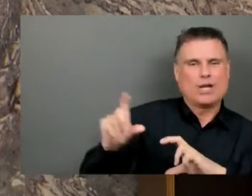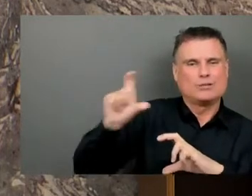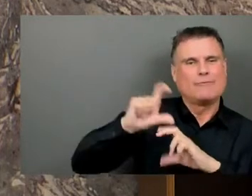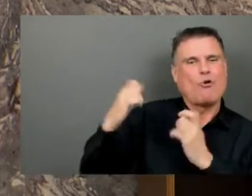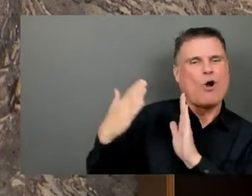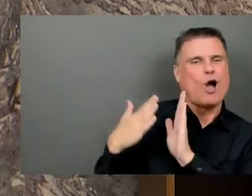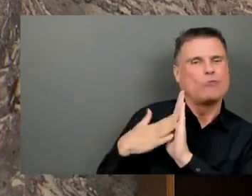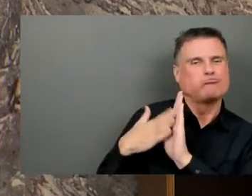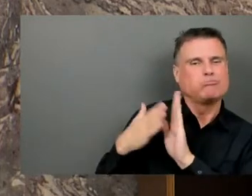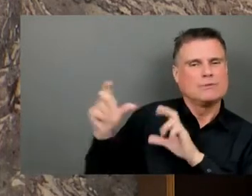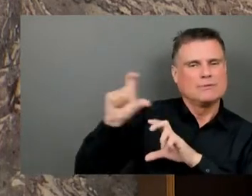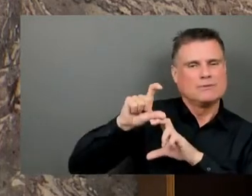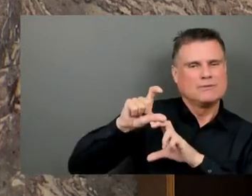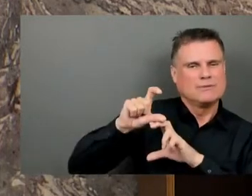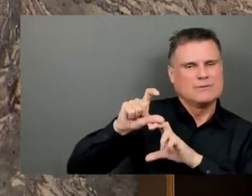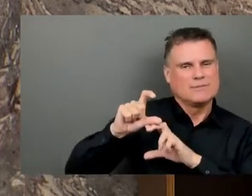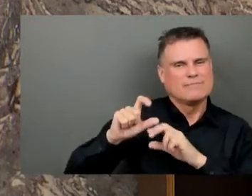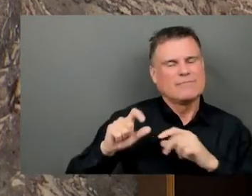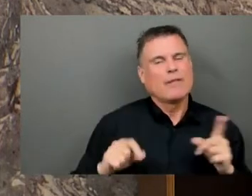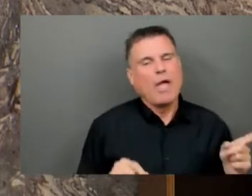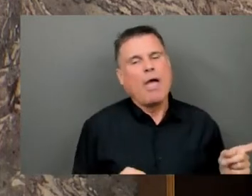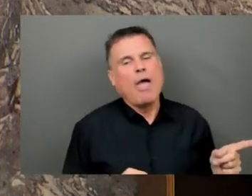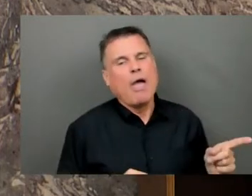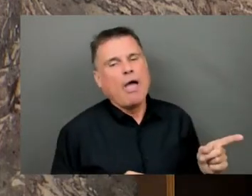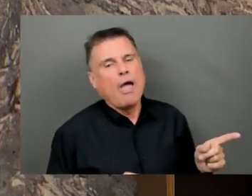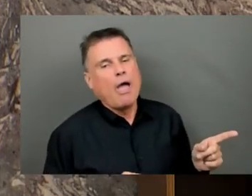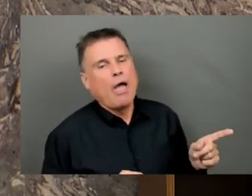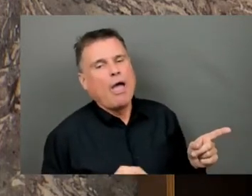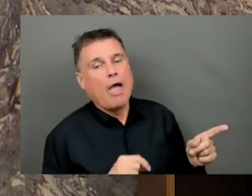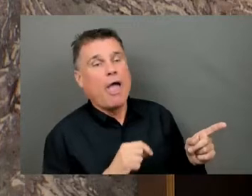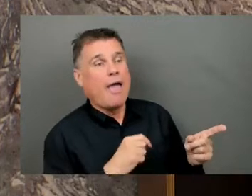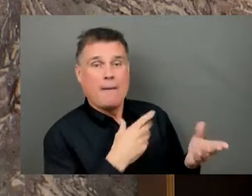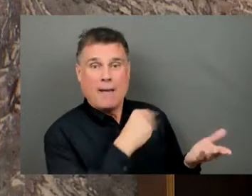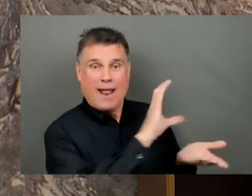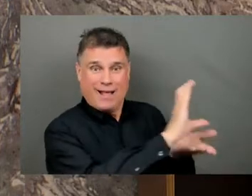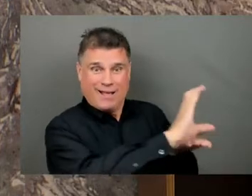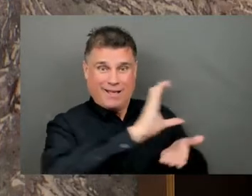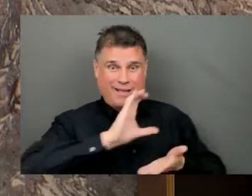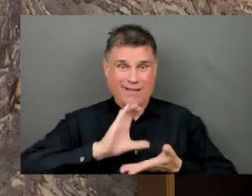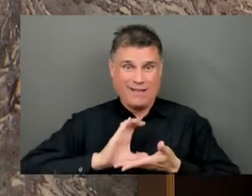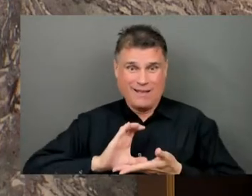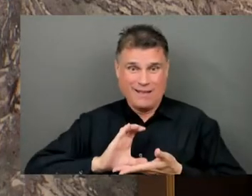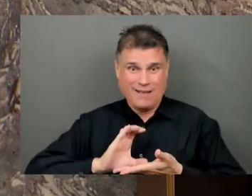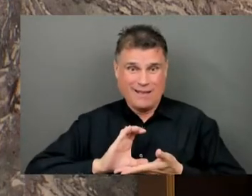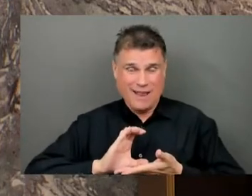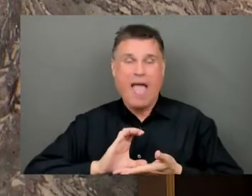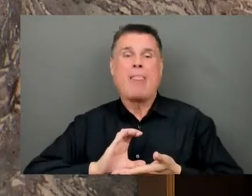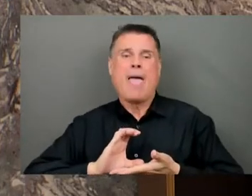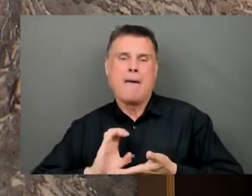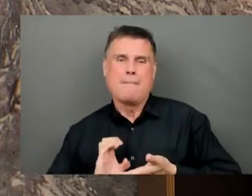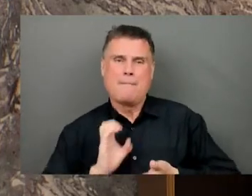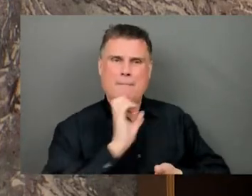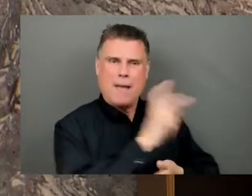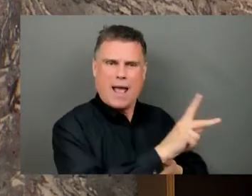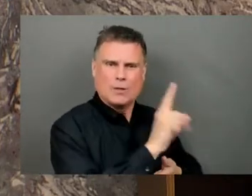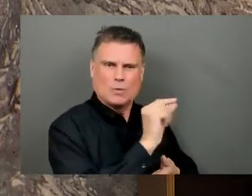fee, or you're likely not going to have an opportunity to receive the grant. That was brought forward to the Minister